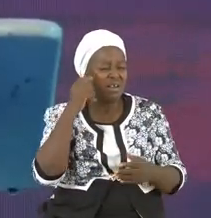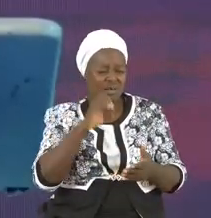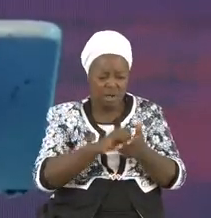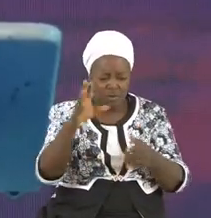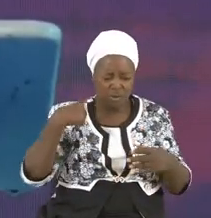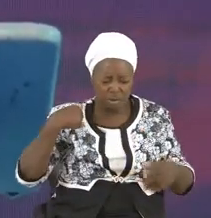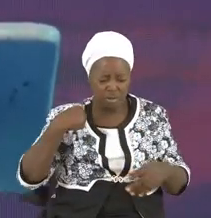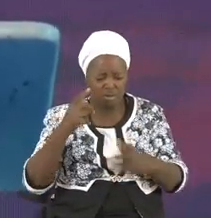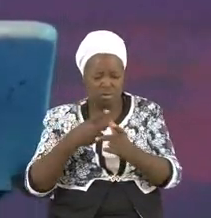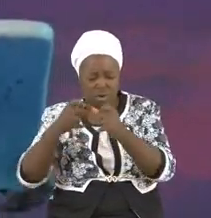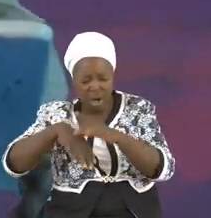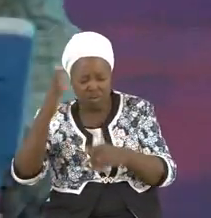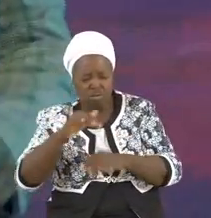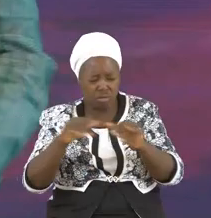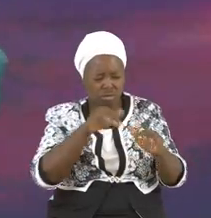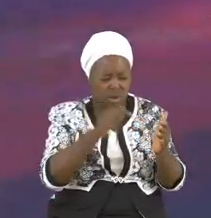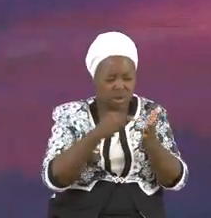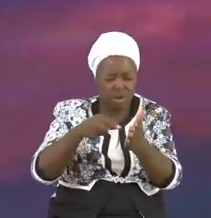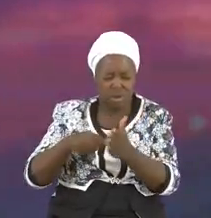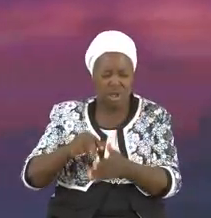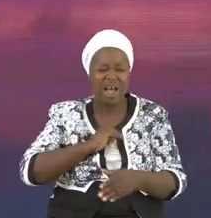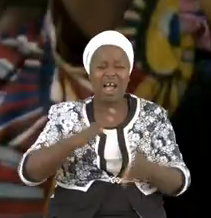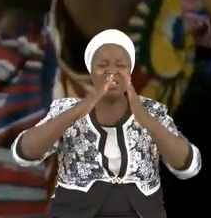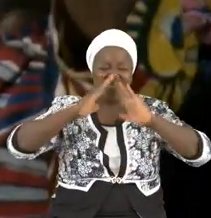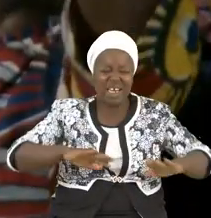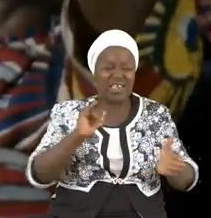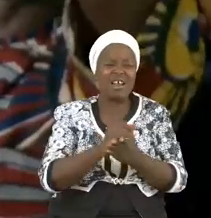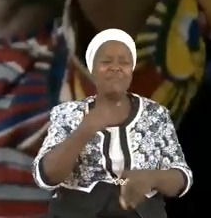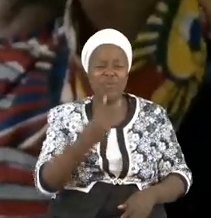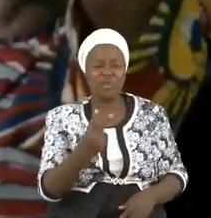do this, do this. I silence that voice.